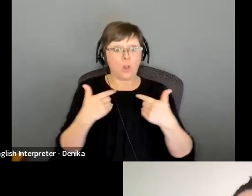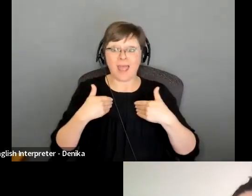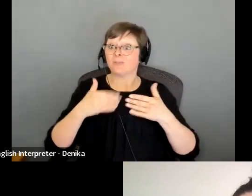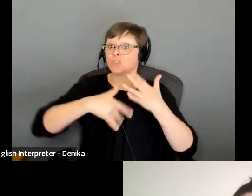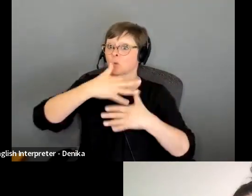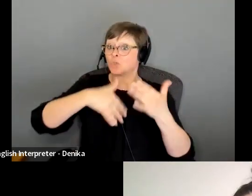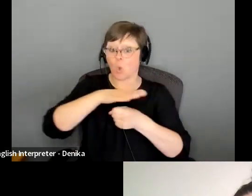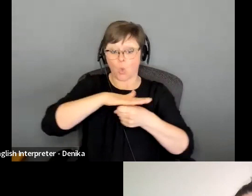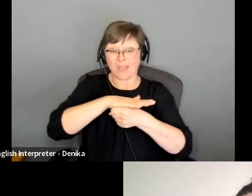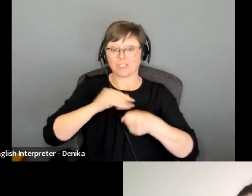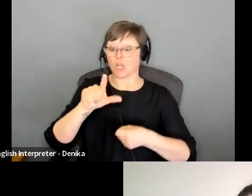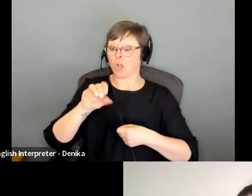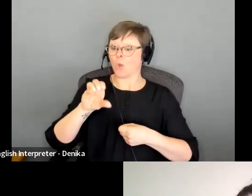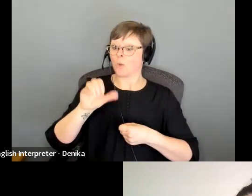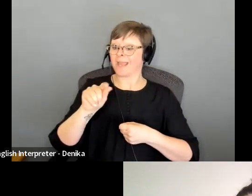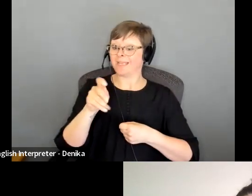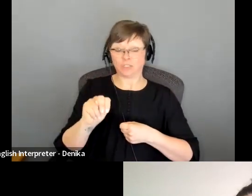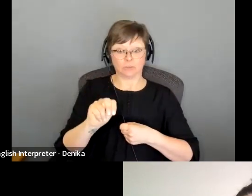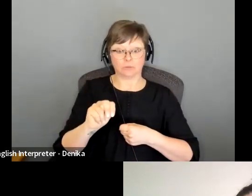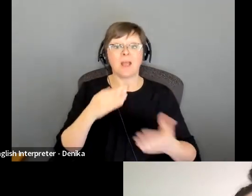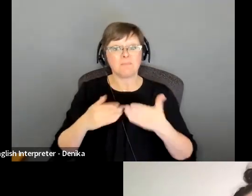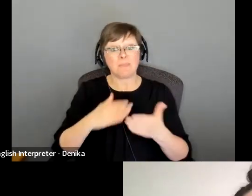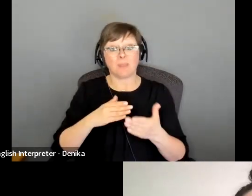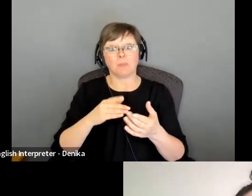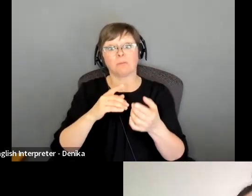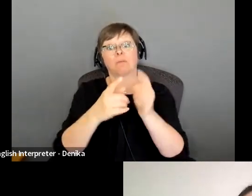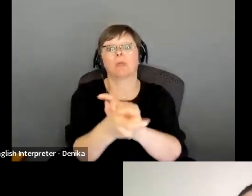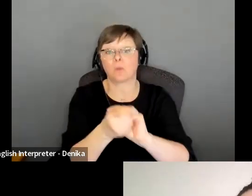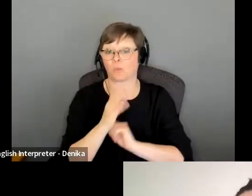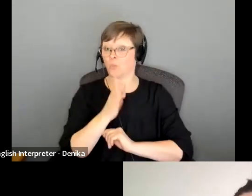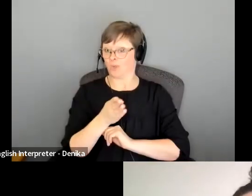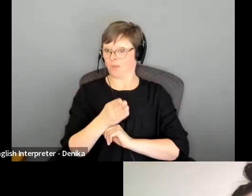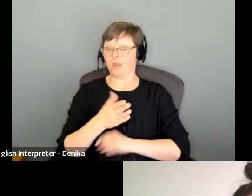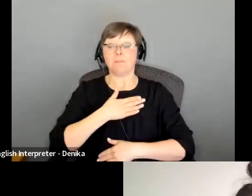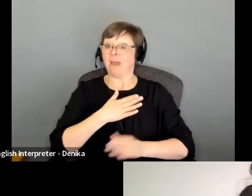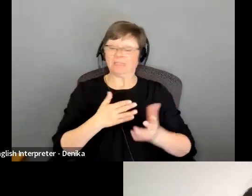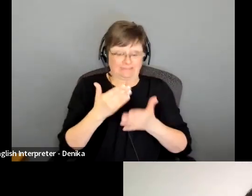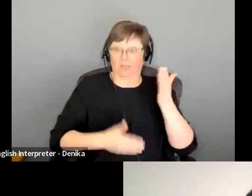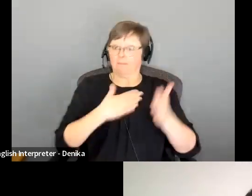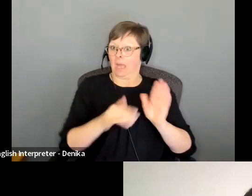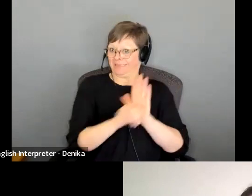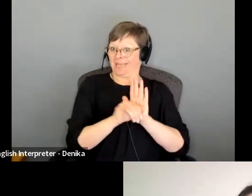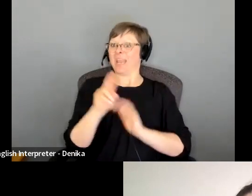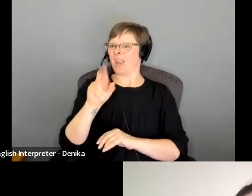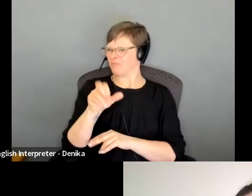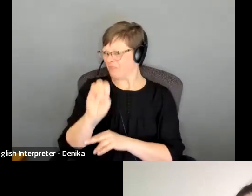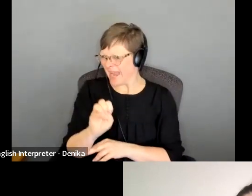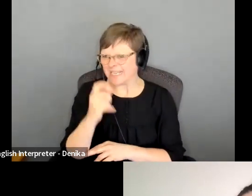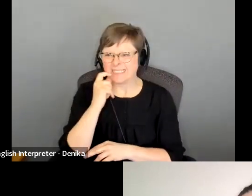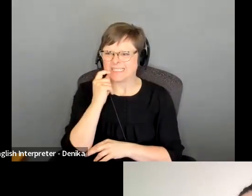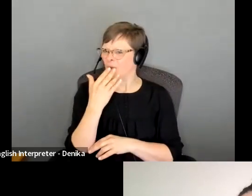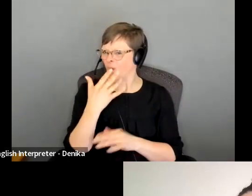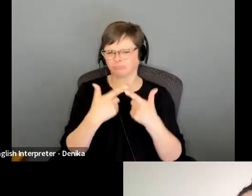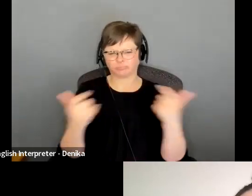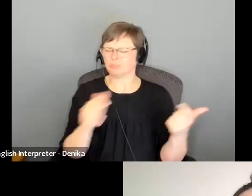and it may change throughout our lives. Some parts of our identity will not change, like our race or our skin